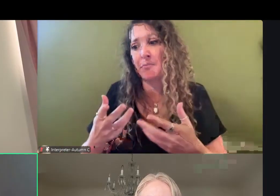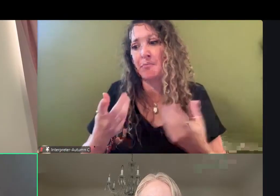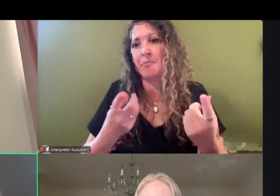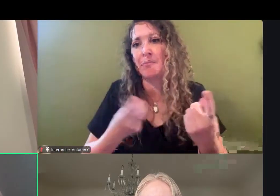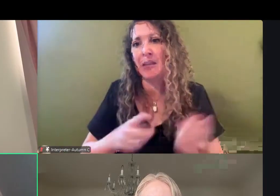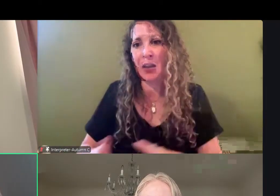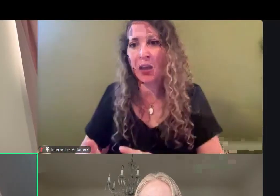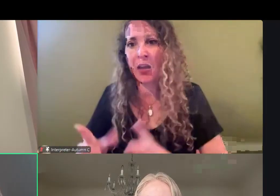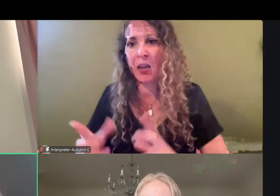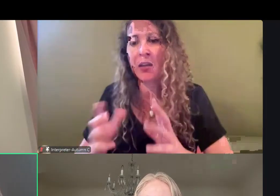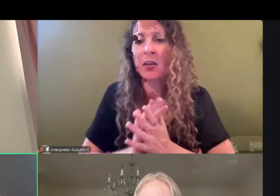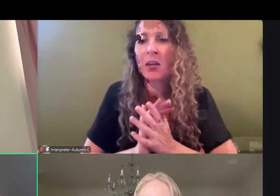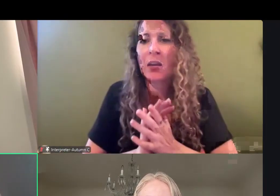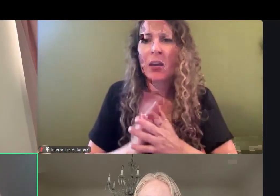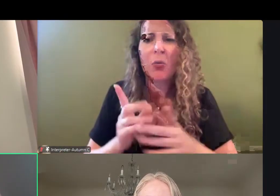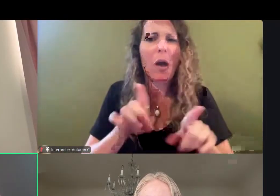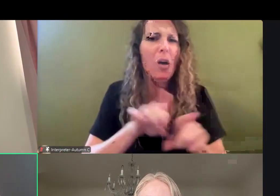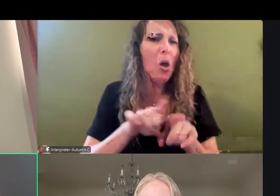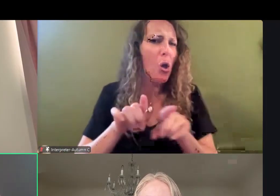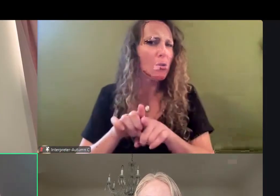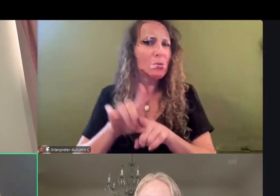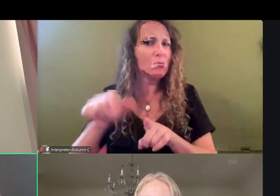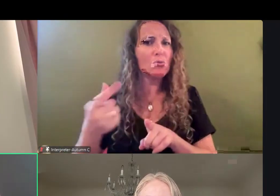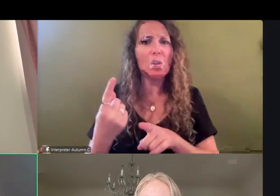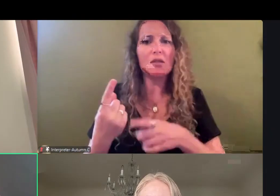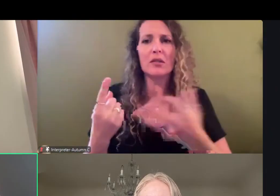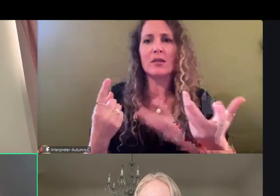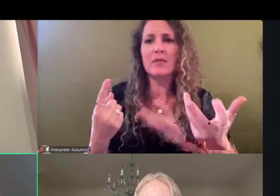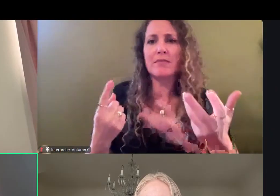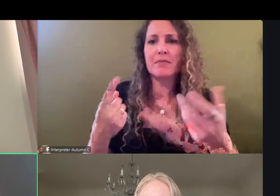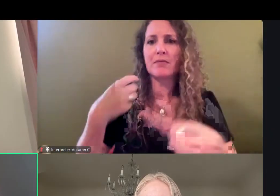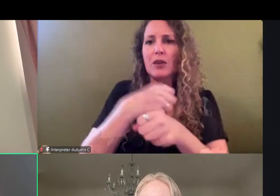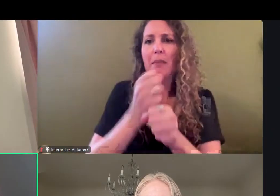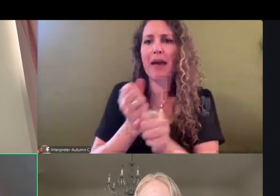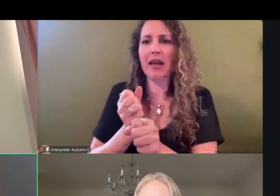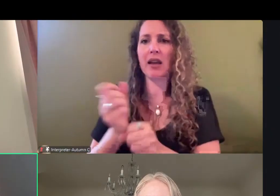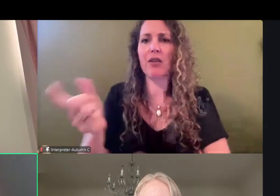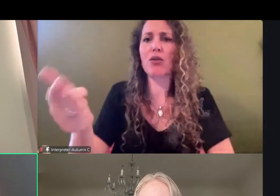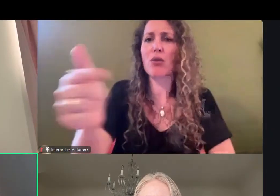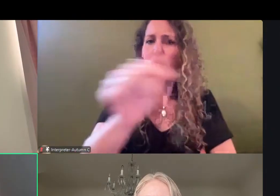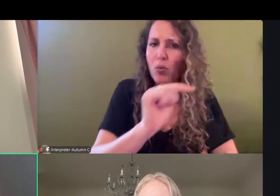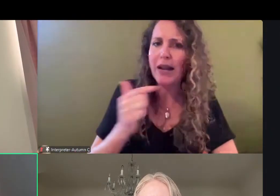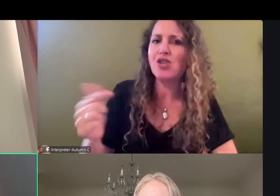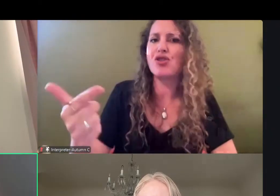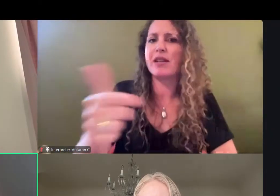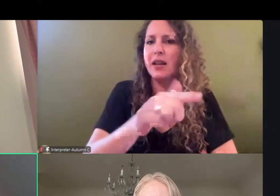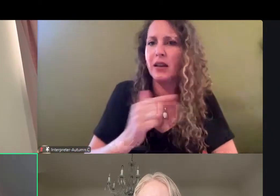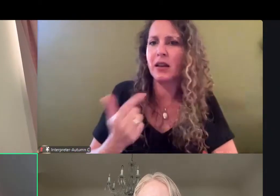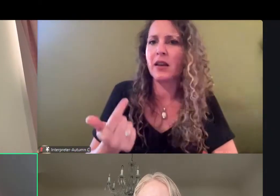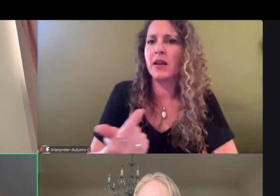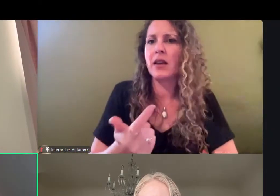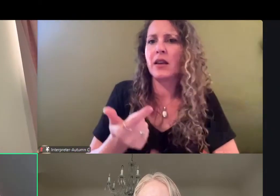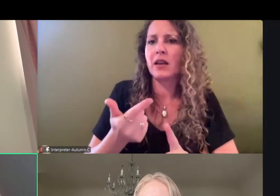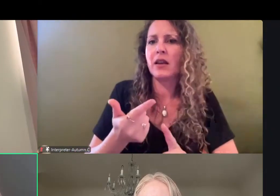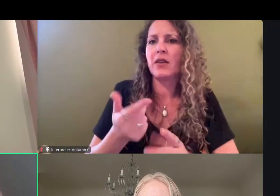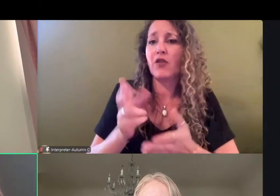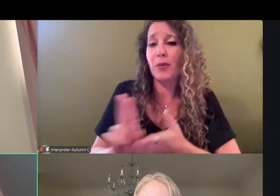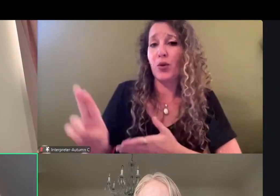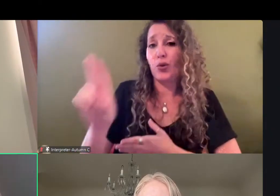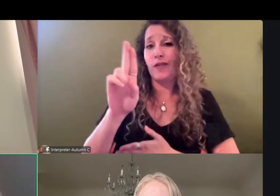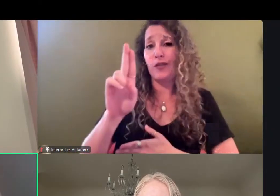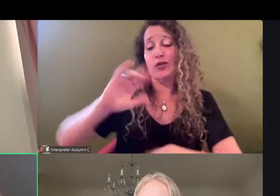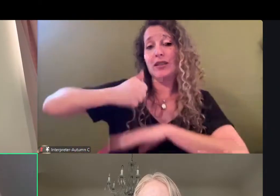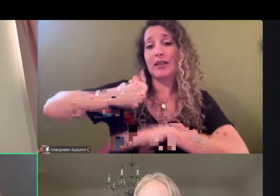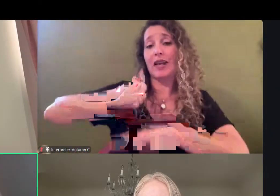fully, while also just taking those steps to make the rotation from a universal design